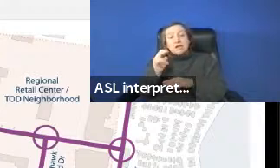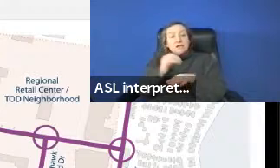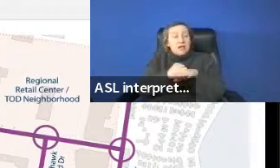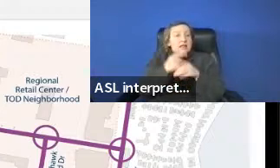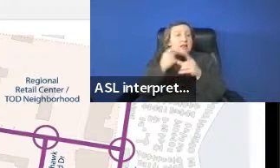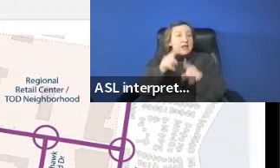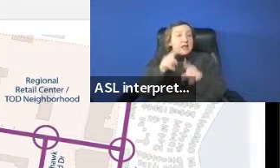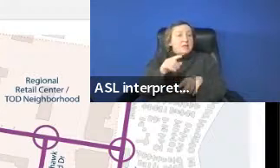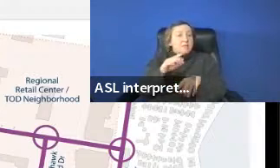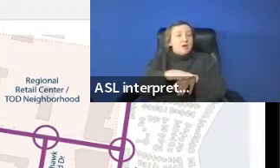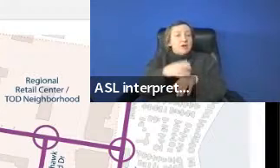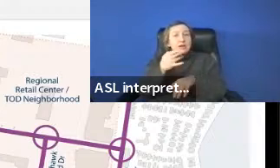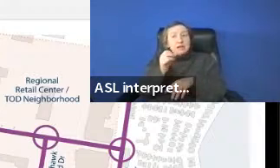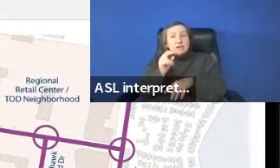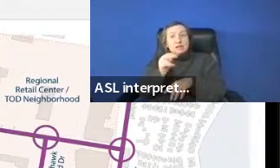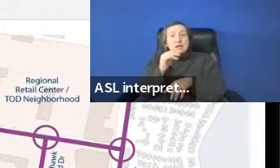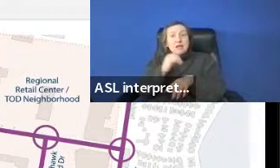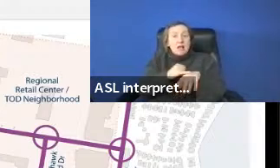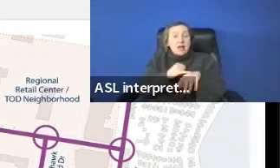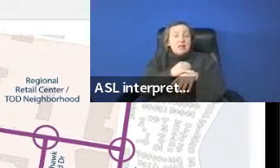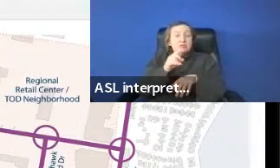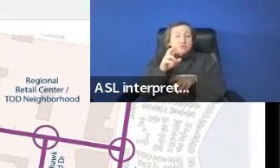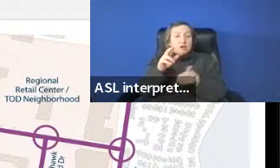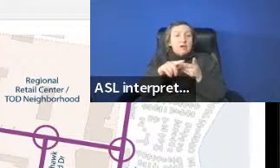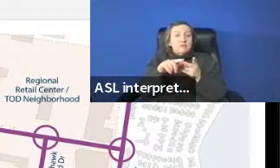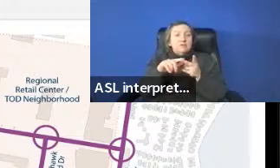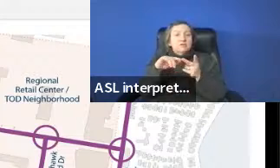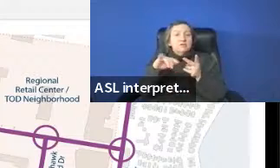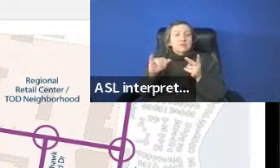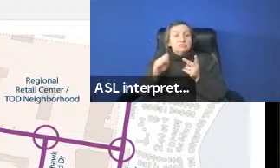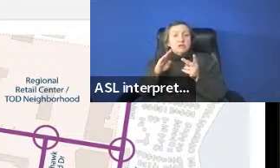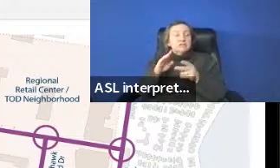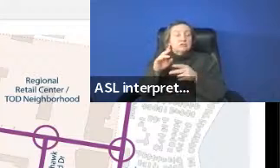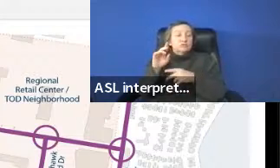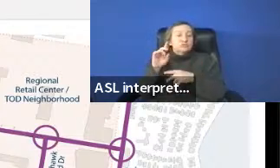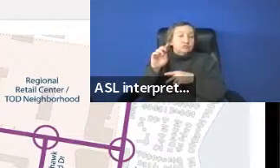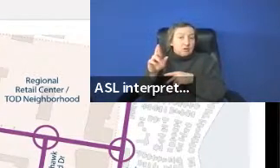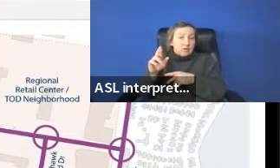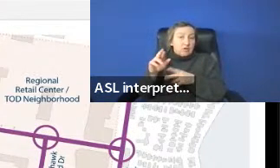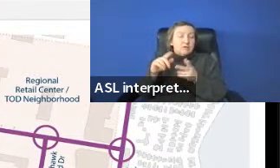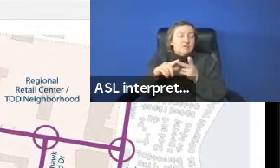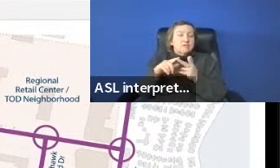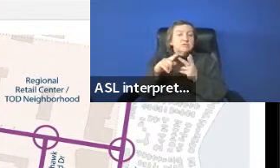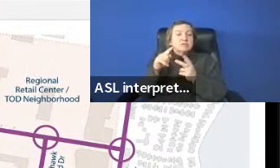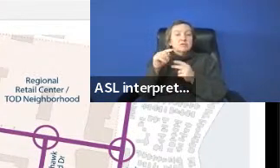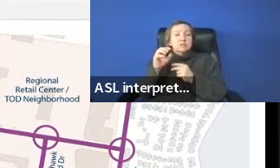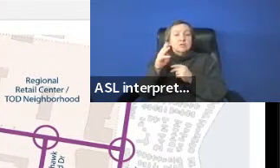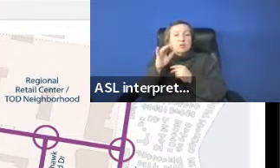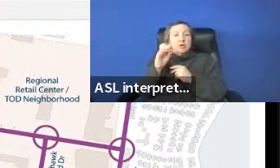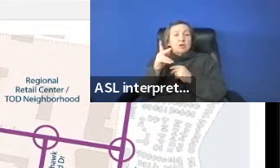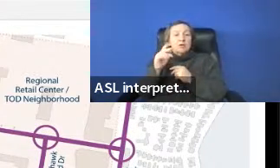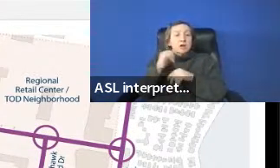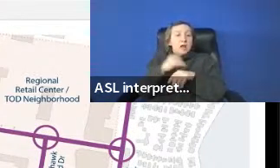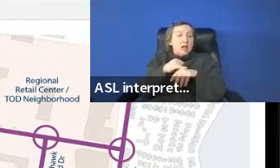Drive. So therefore, Tomahawk Island Drive becomes somewhat more of a local street